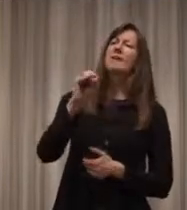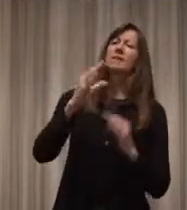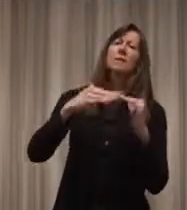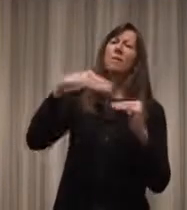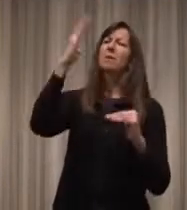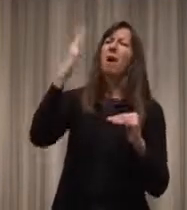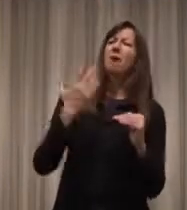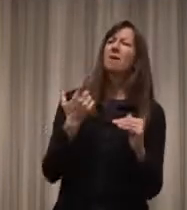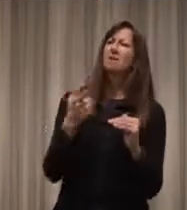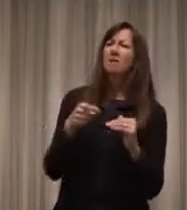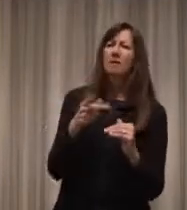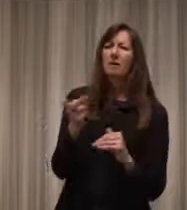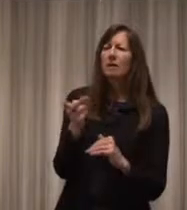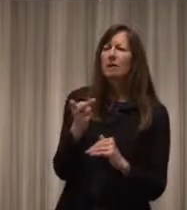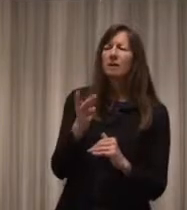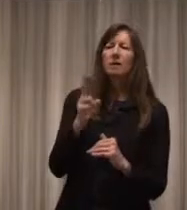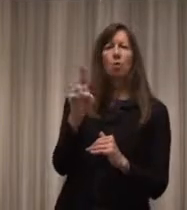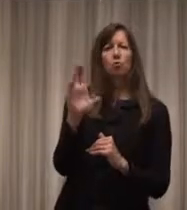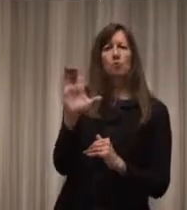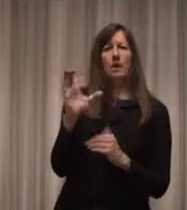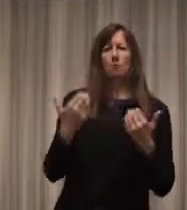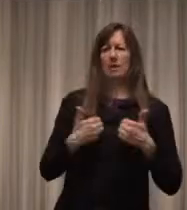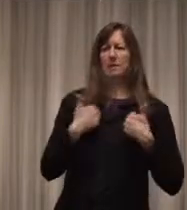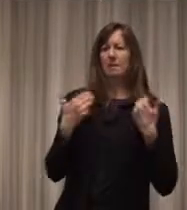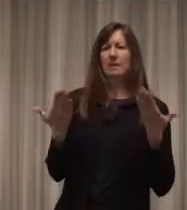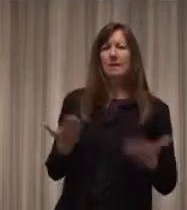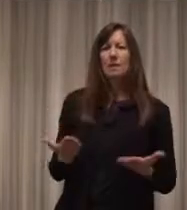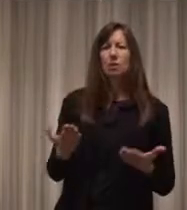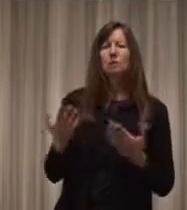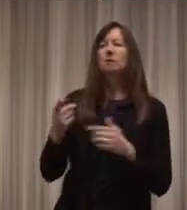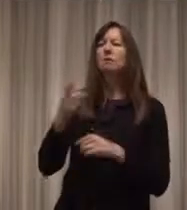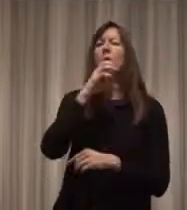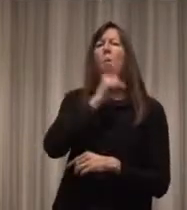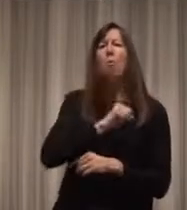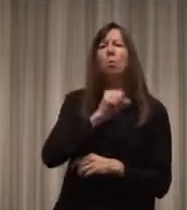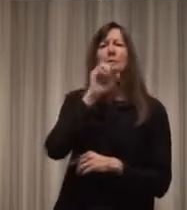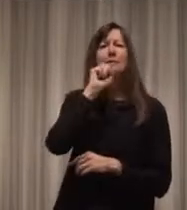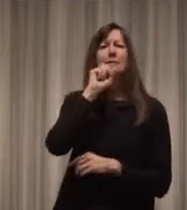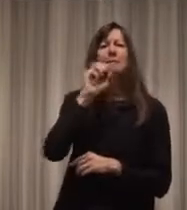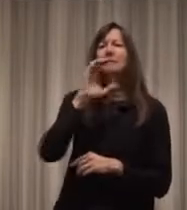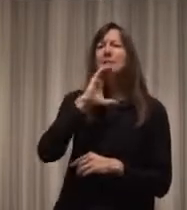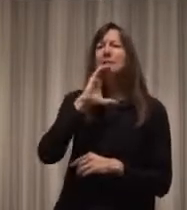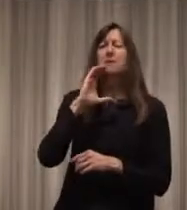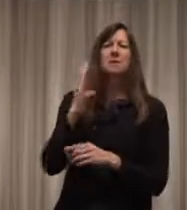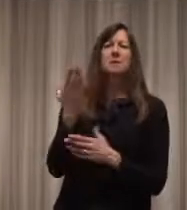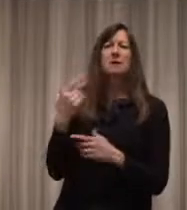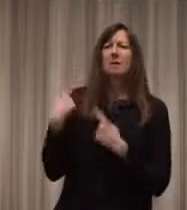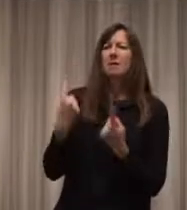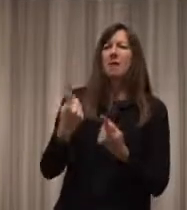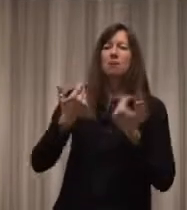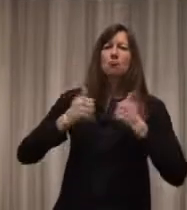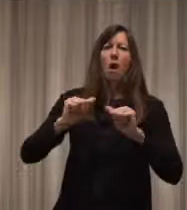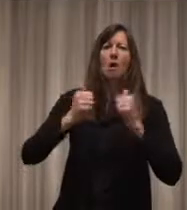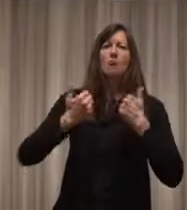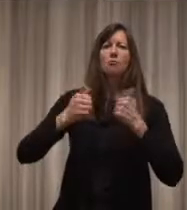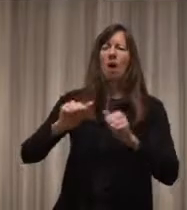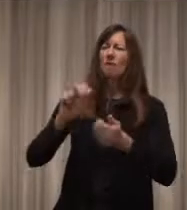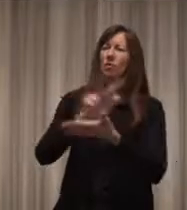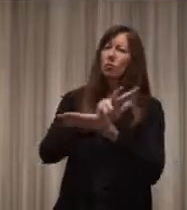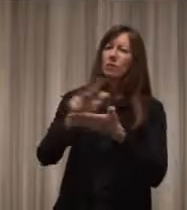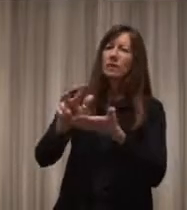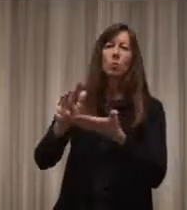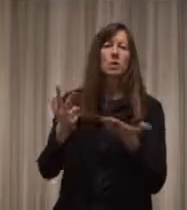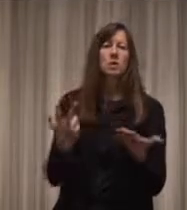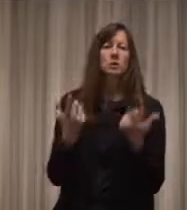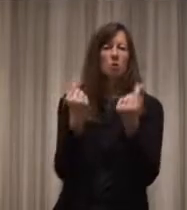residents, and we've been trying for 3 weeks. What do we do?" Again, it is